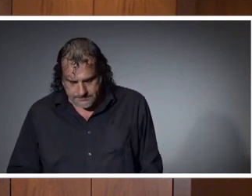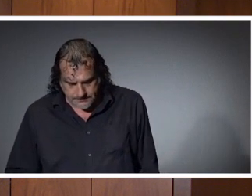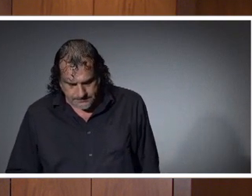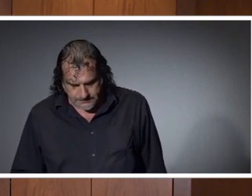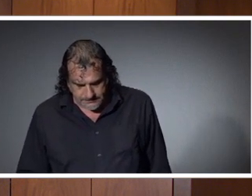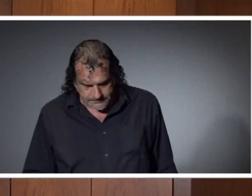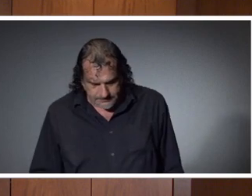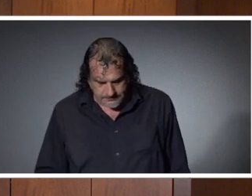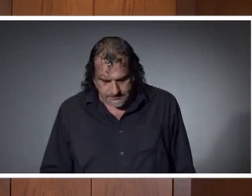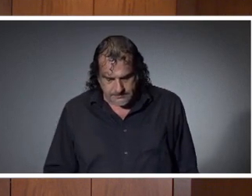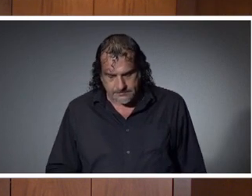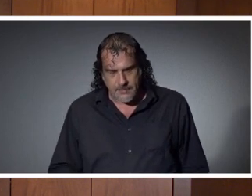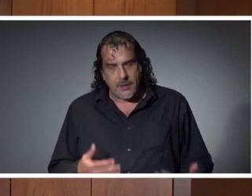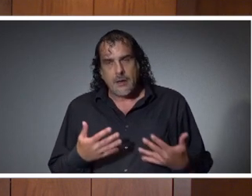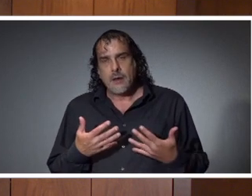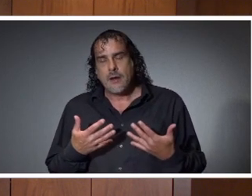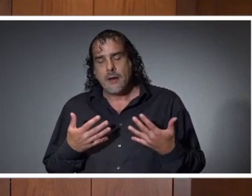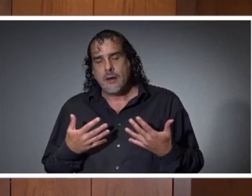would like to promote